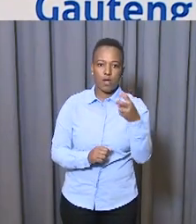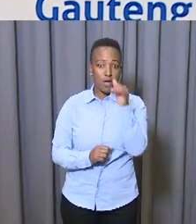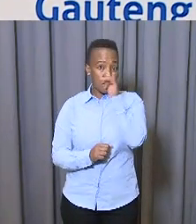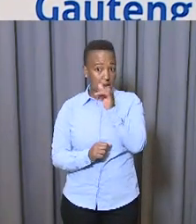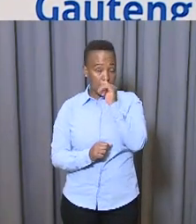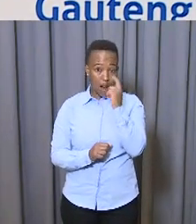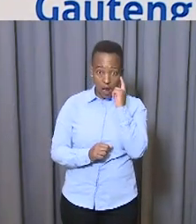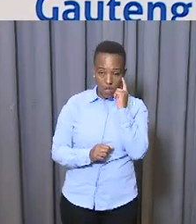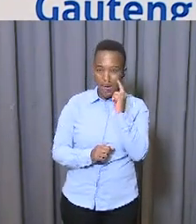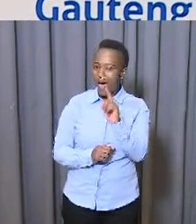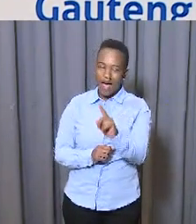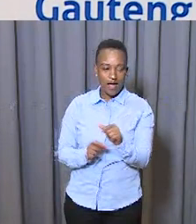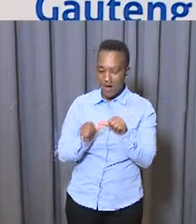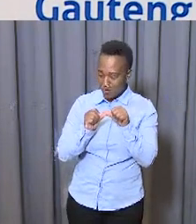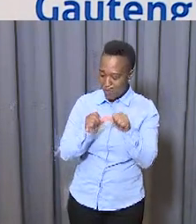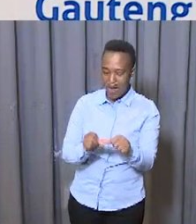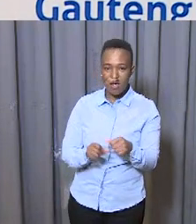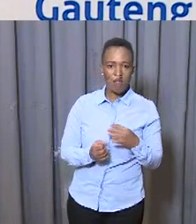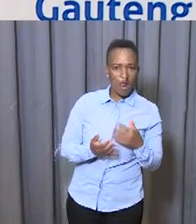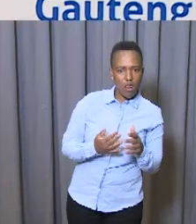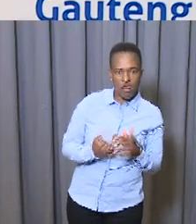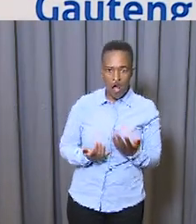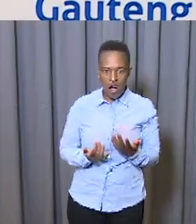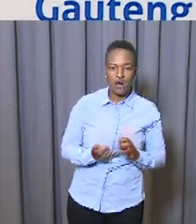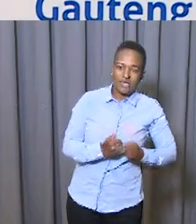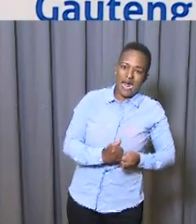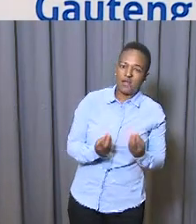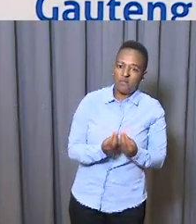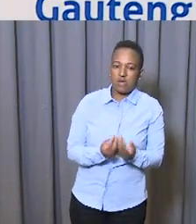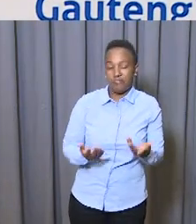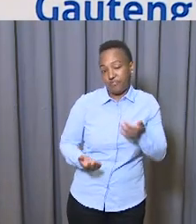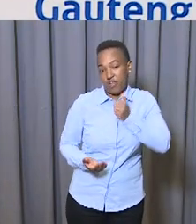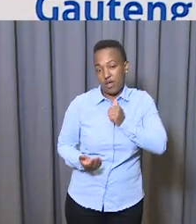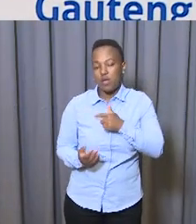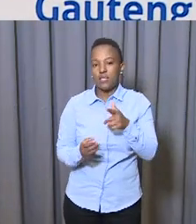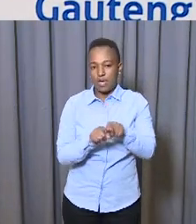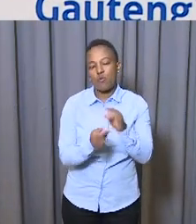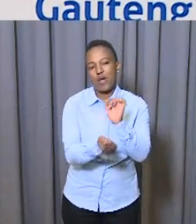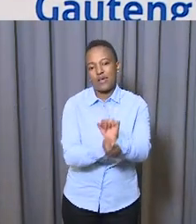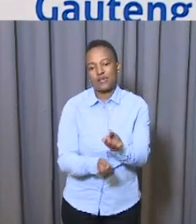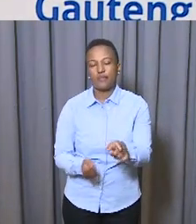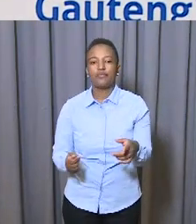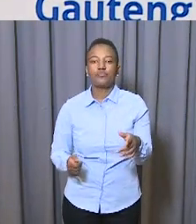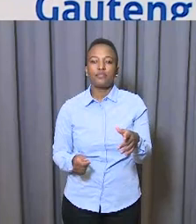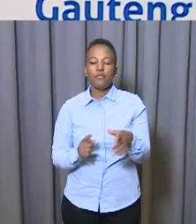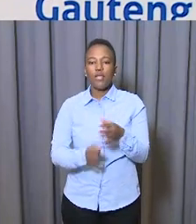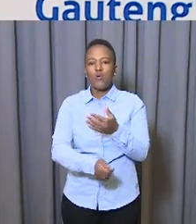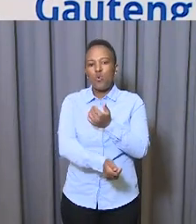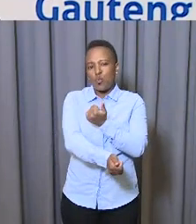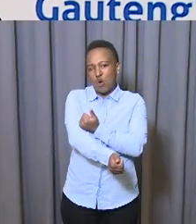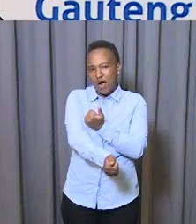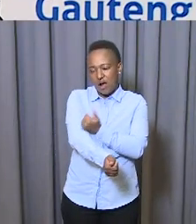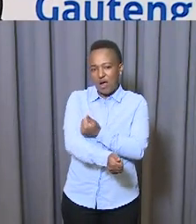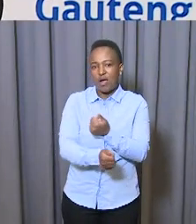lele ngoba siku lockdown, basaqhubeka bazama inkandla, and they also get arrested. Drug lords also. This